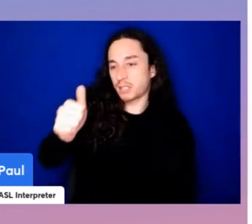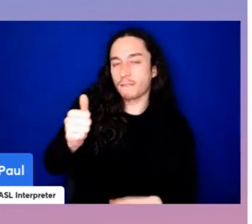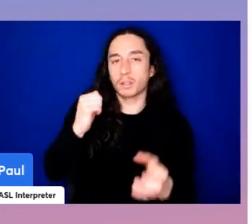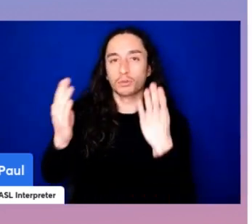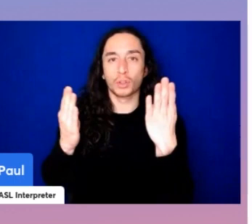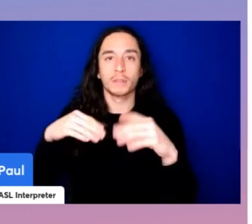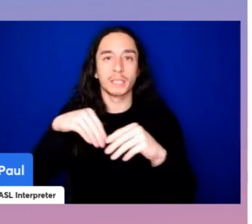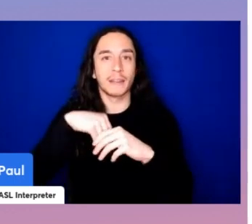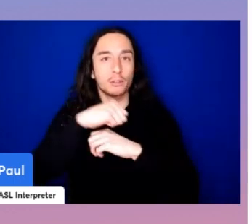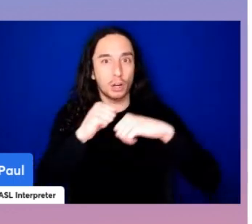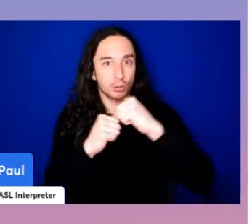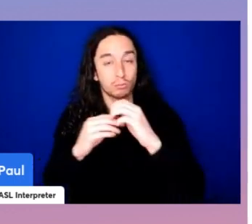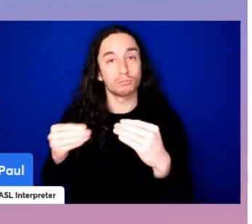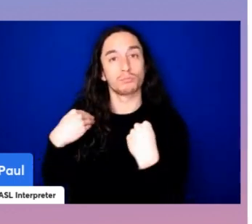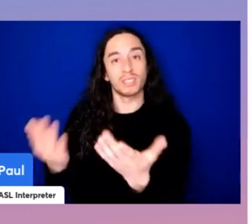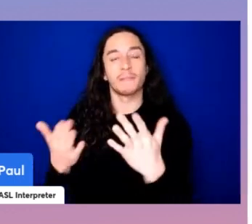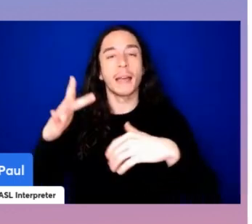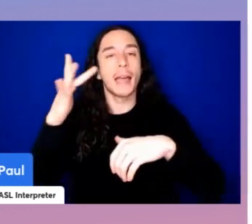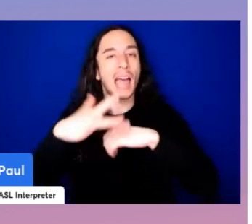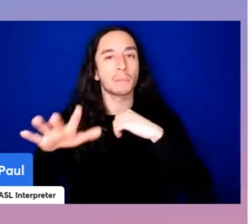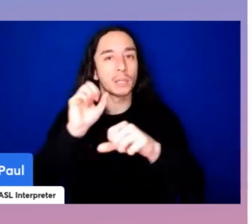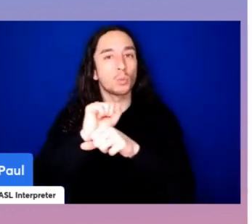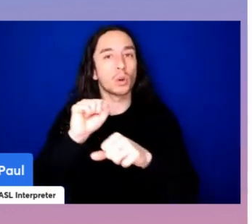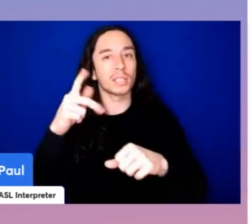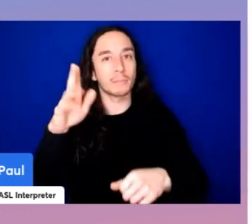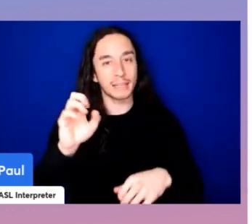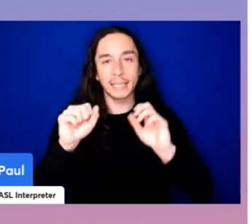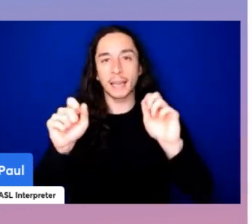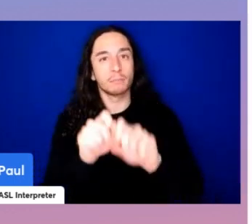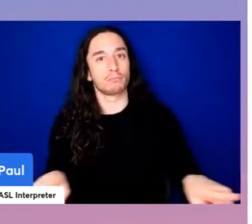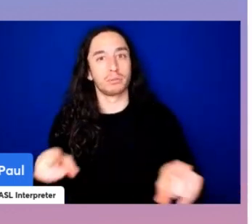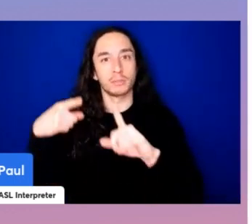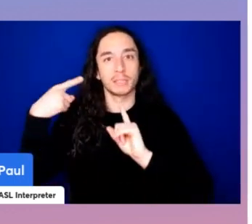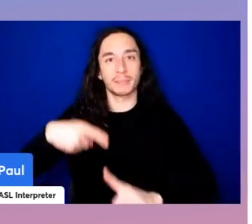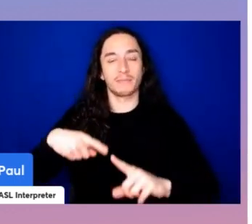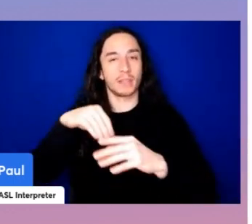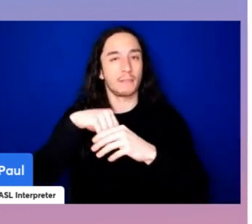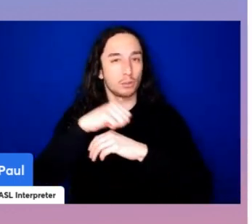give them an empty workspace that they can deploy the specific infrastructure that they need.